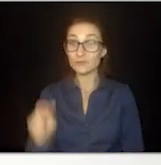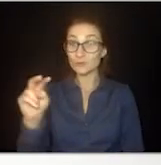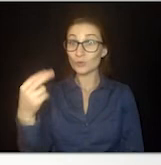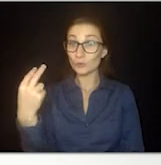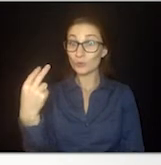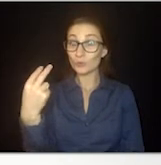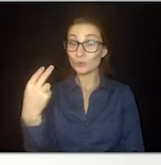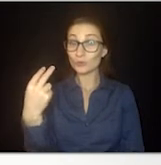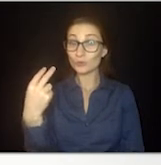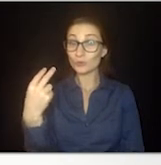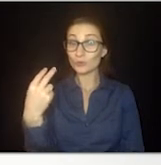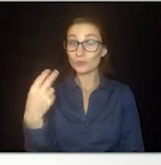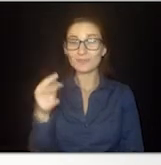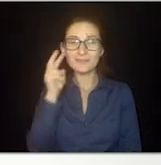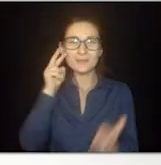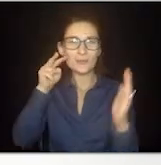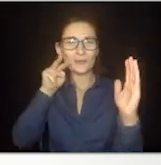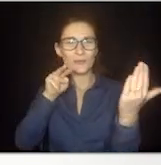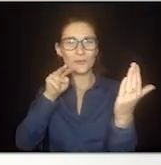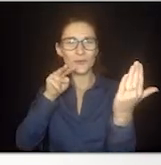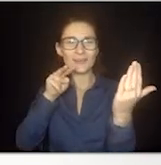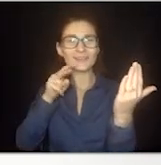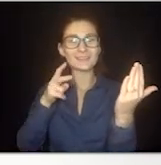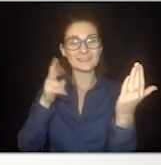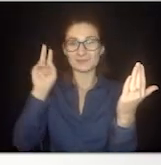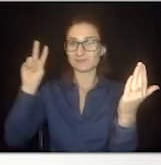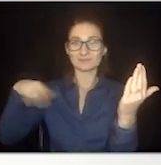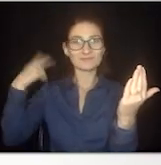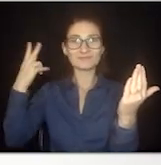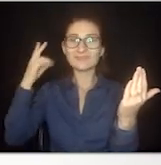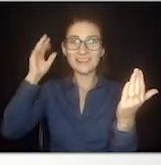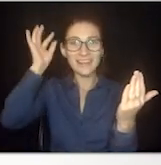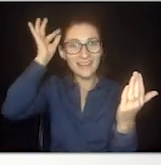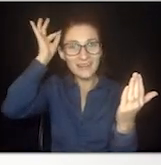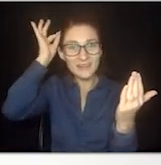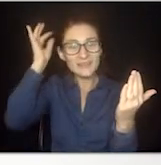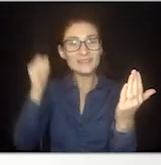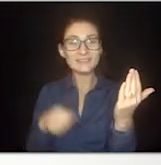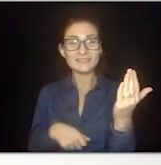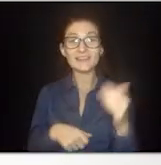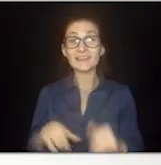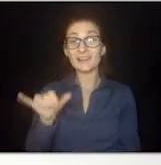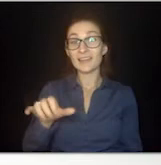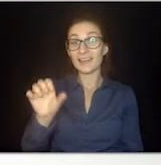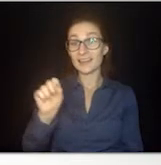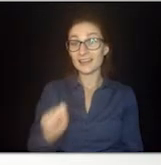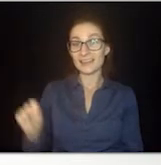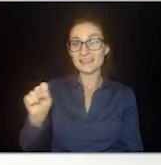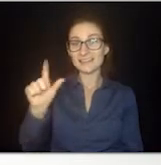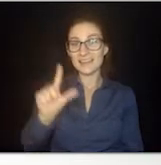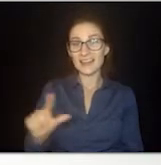Let's look at your wild hair. Look at your wild hair. Ms. Prey holds the